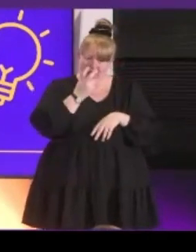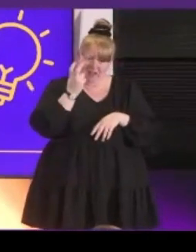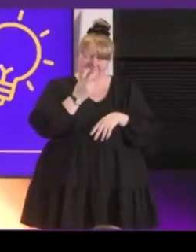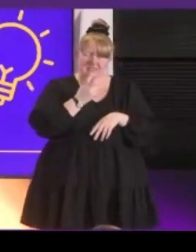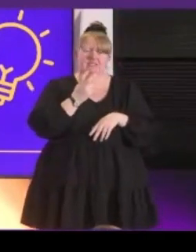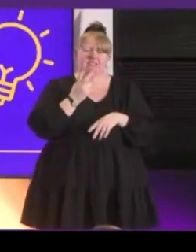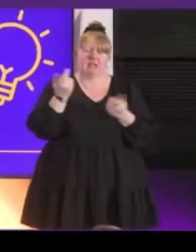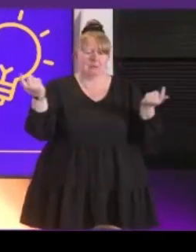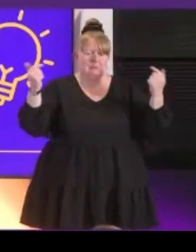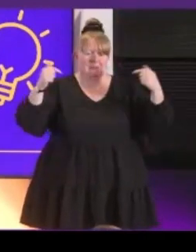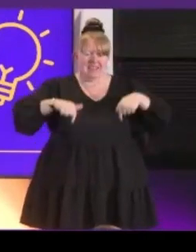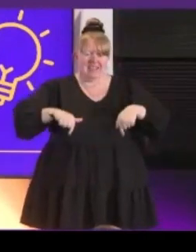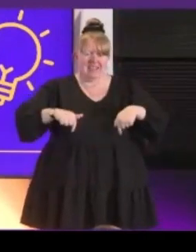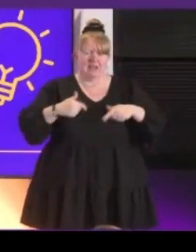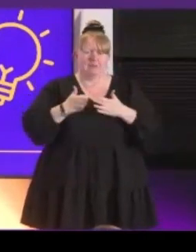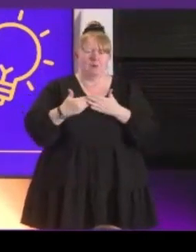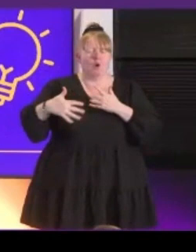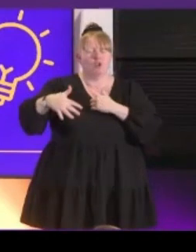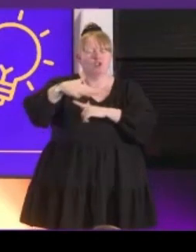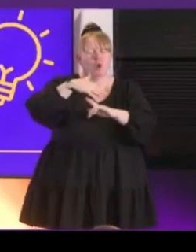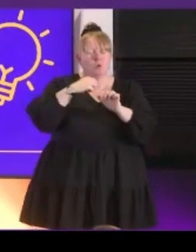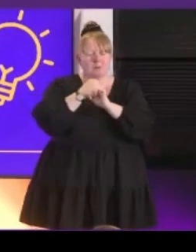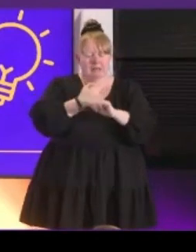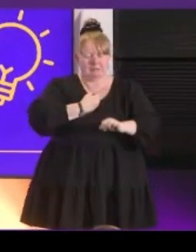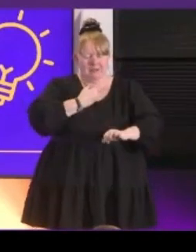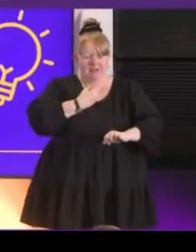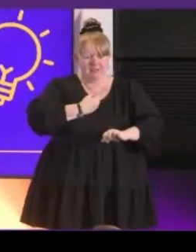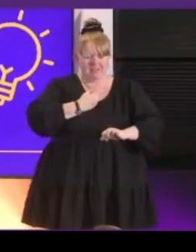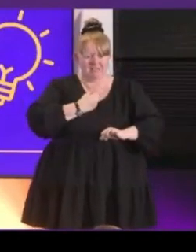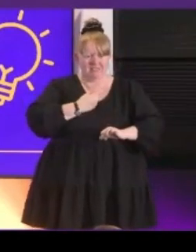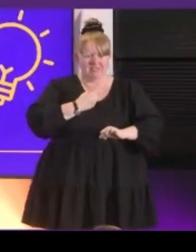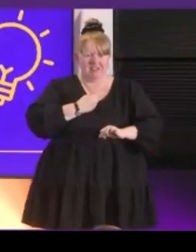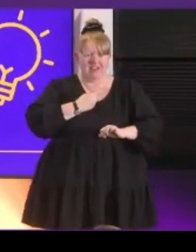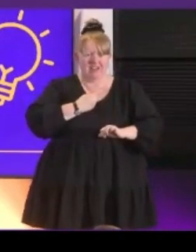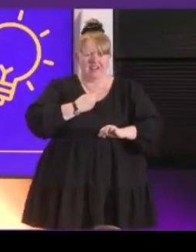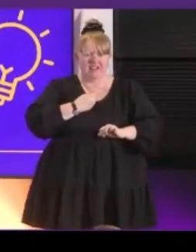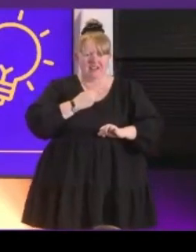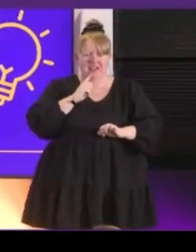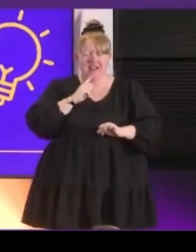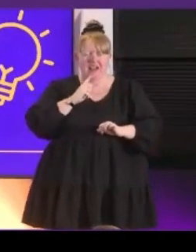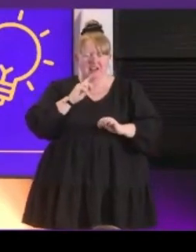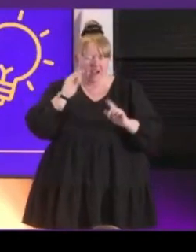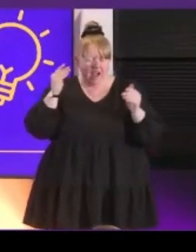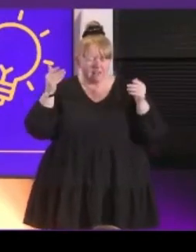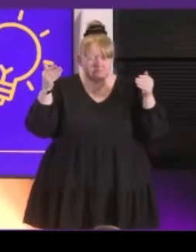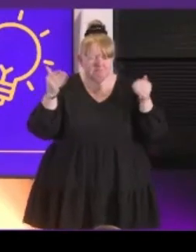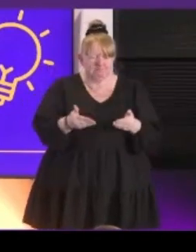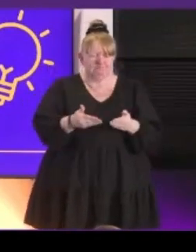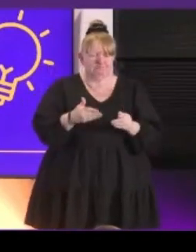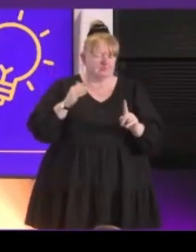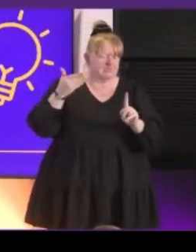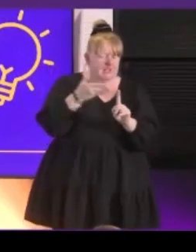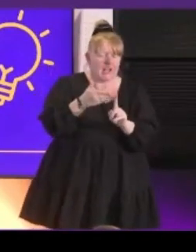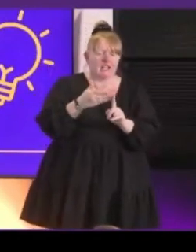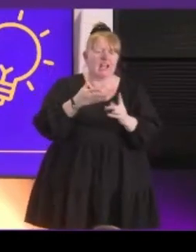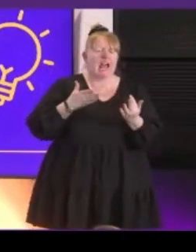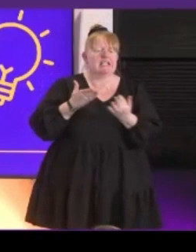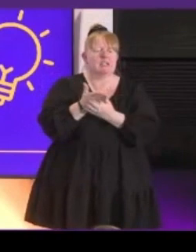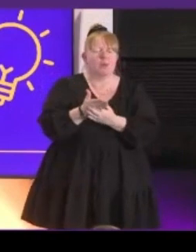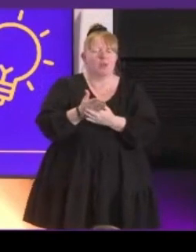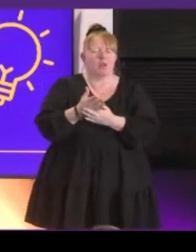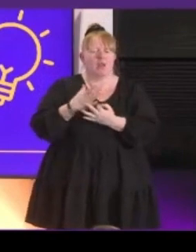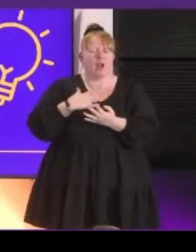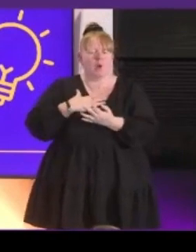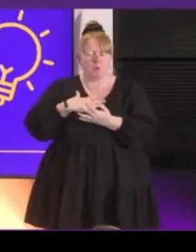here. I'm more on social media and I've really turned into accessibility because I care about it and I want to help others